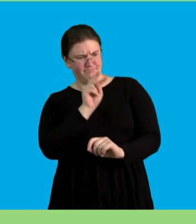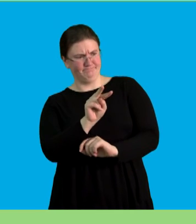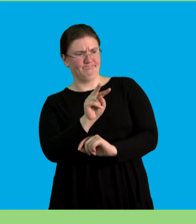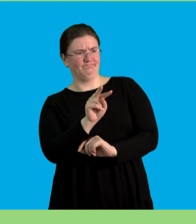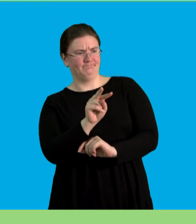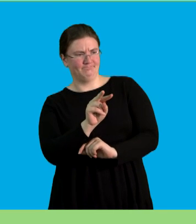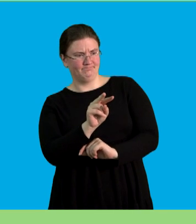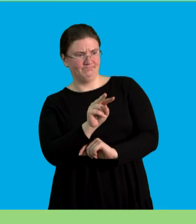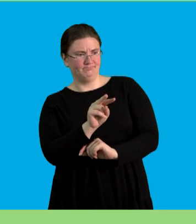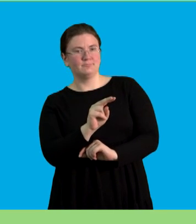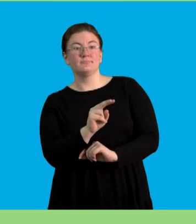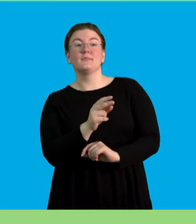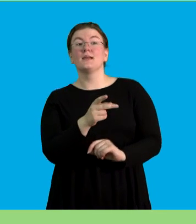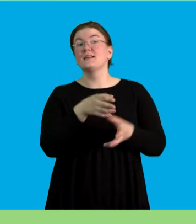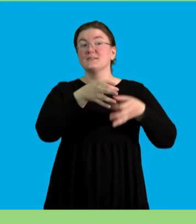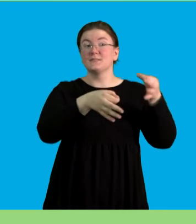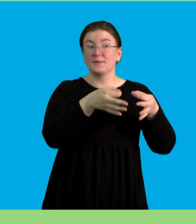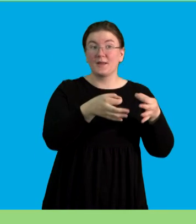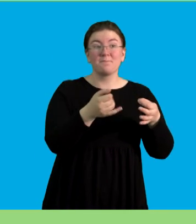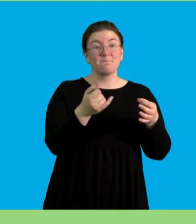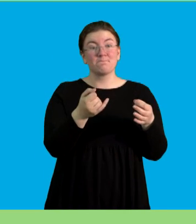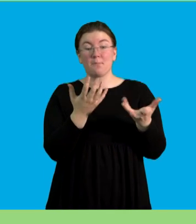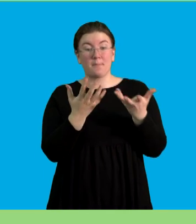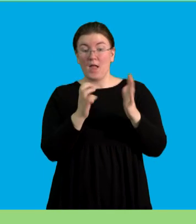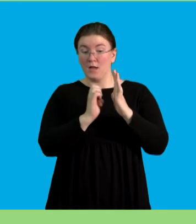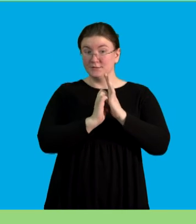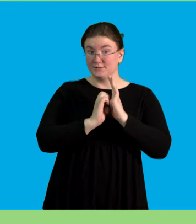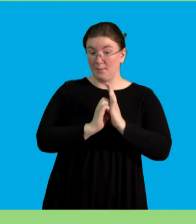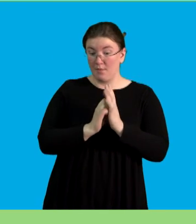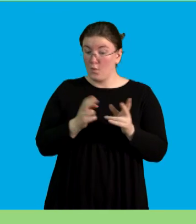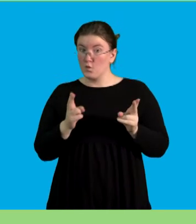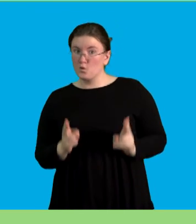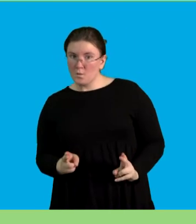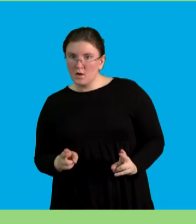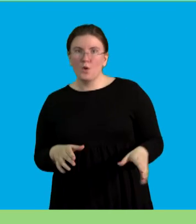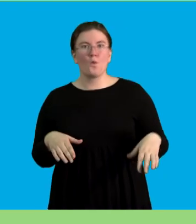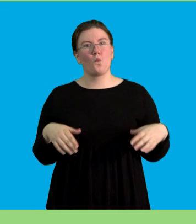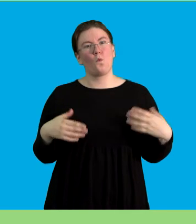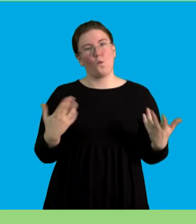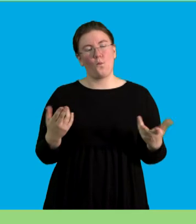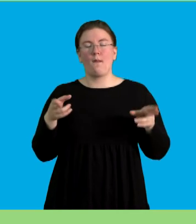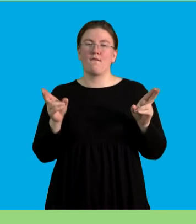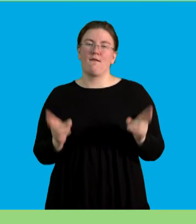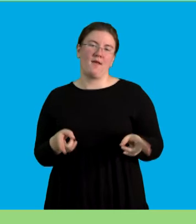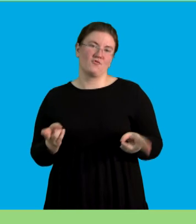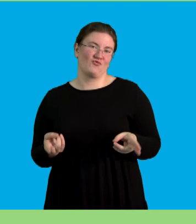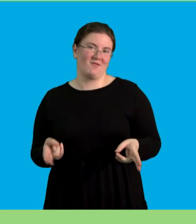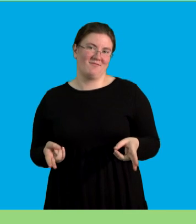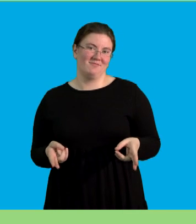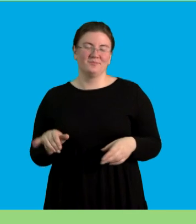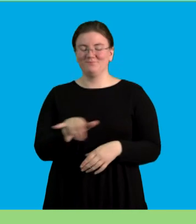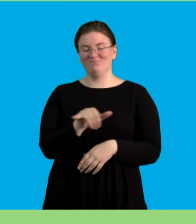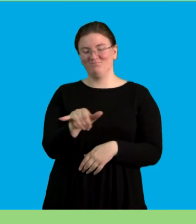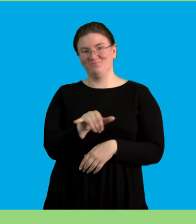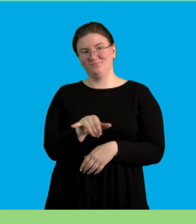supposed to study each of them and state whether they are an example of human or